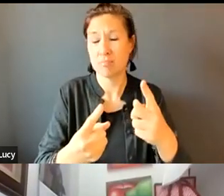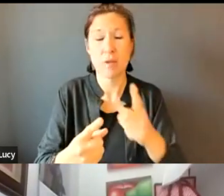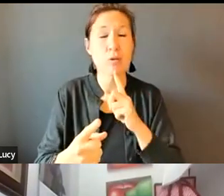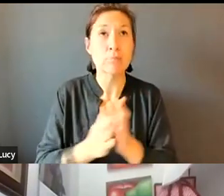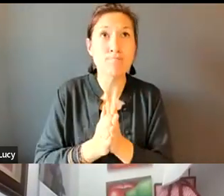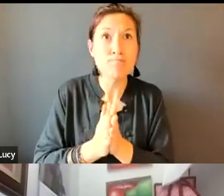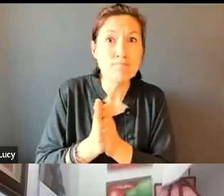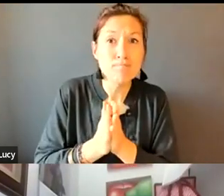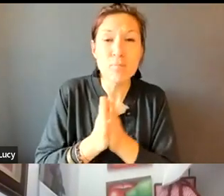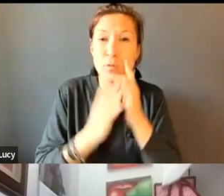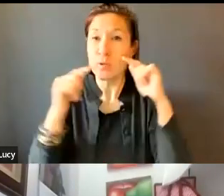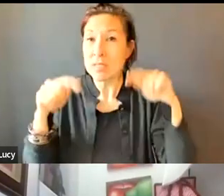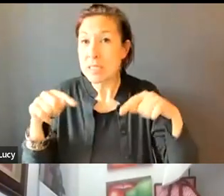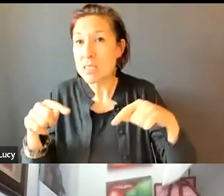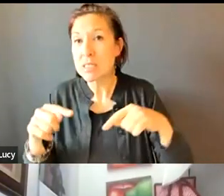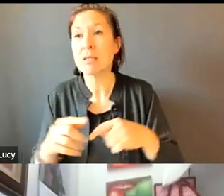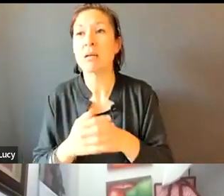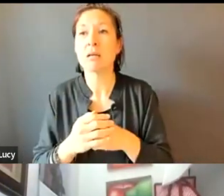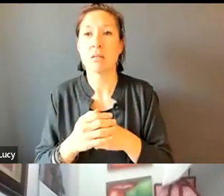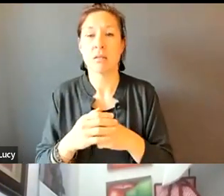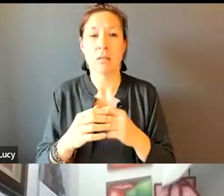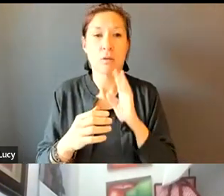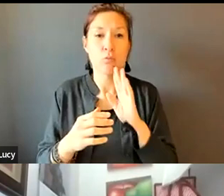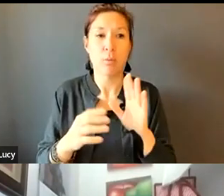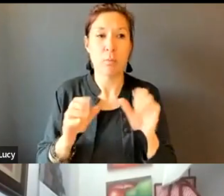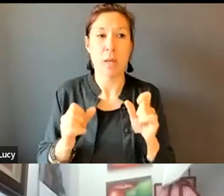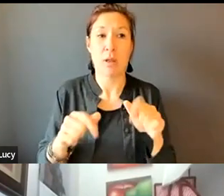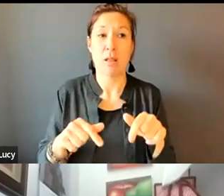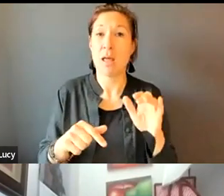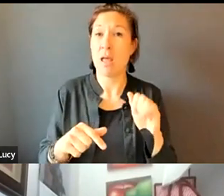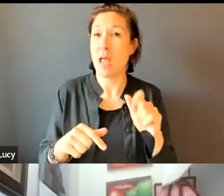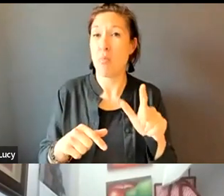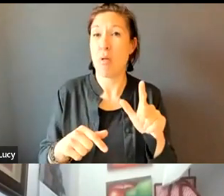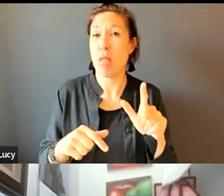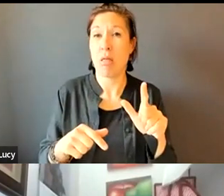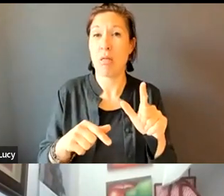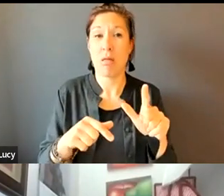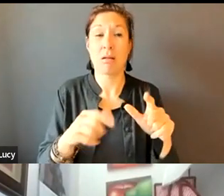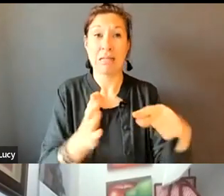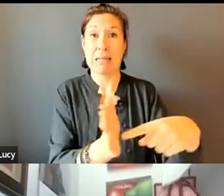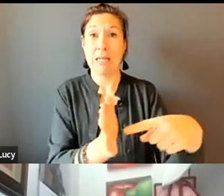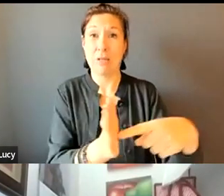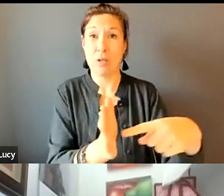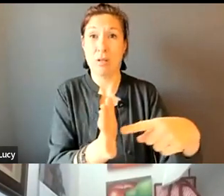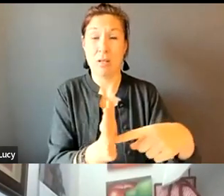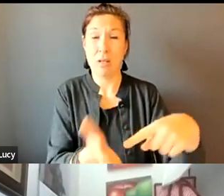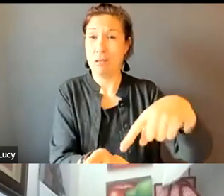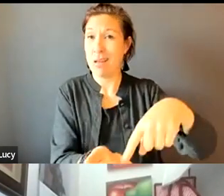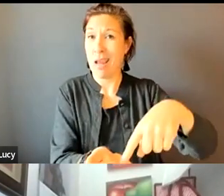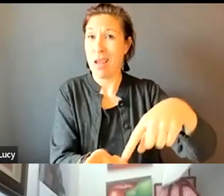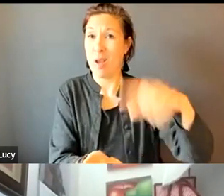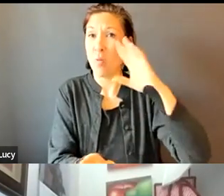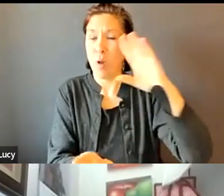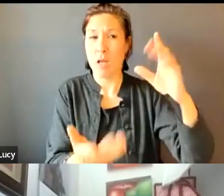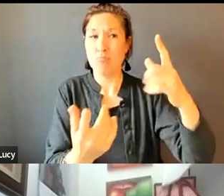um you know in this particular one to uh to be able to meet the April deadline and I think we feel as a whole between facilities um